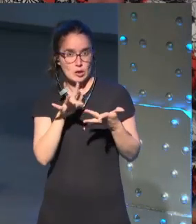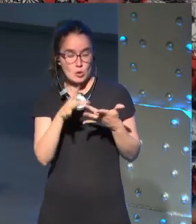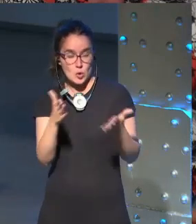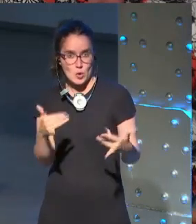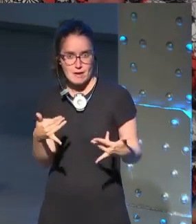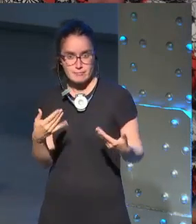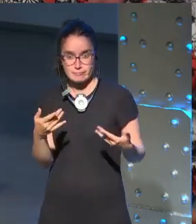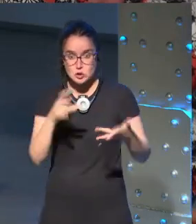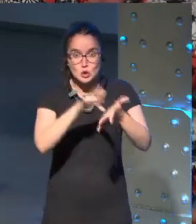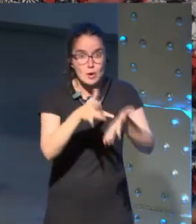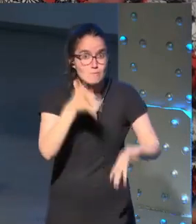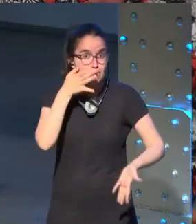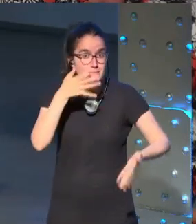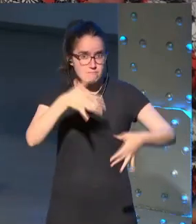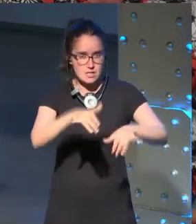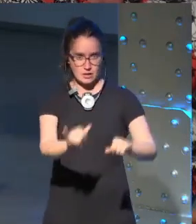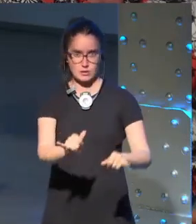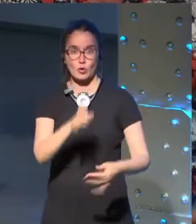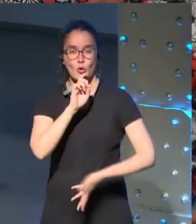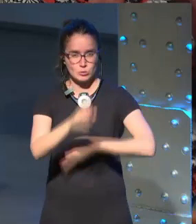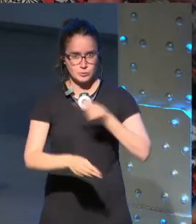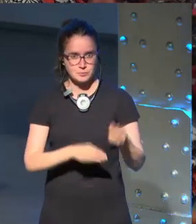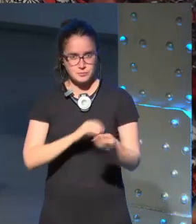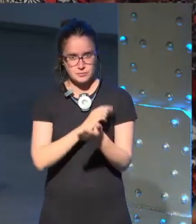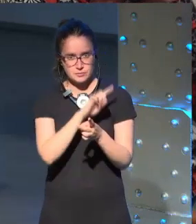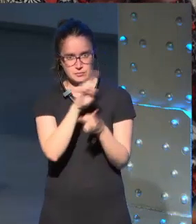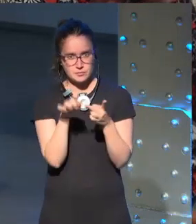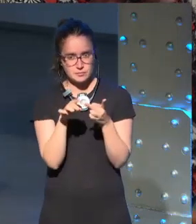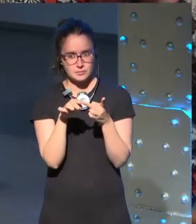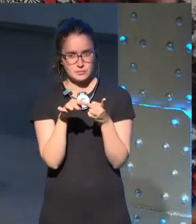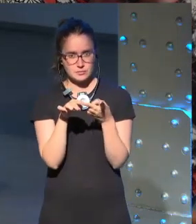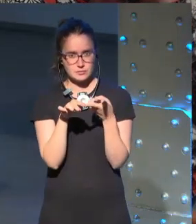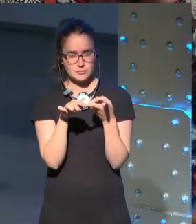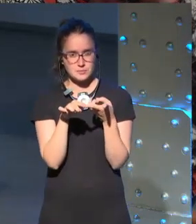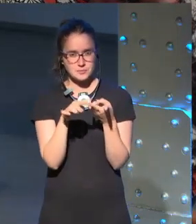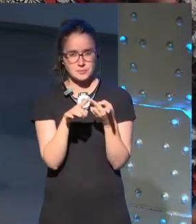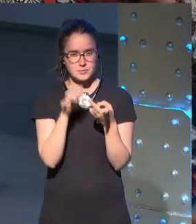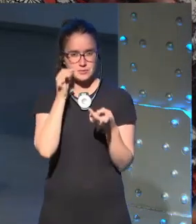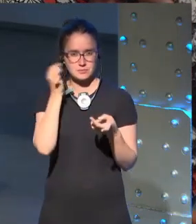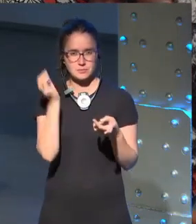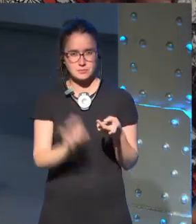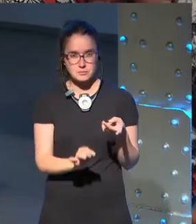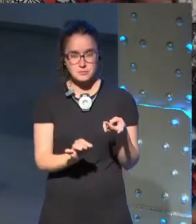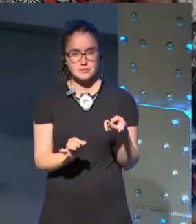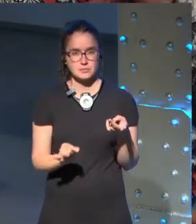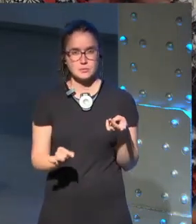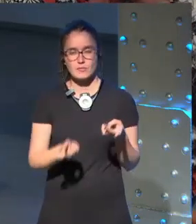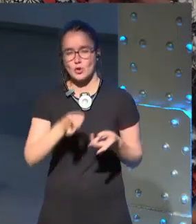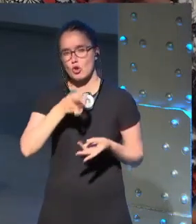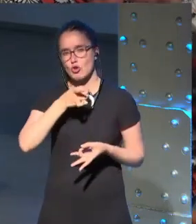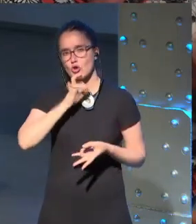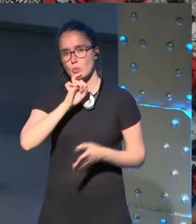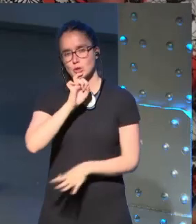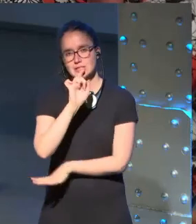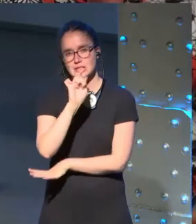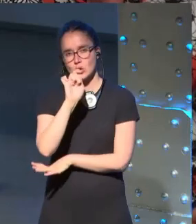Because you don't have any contact with this criminal world, so to speak. And another thing that has to